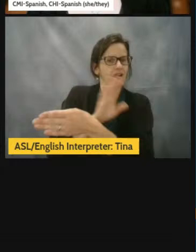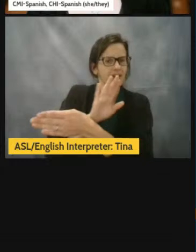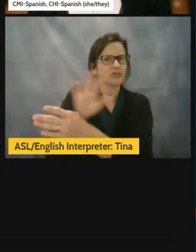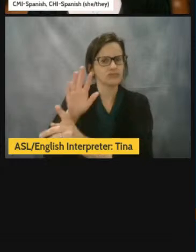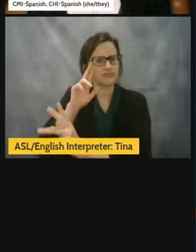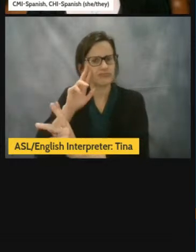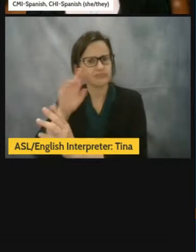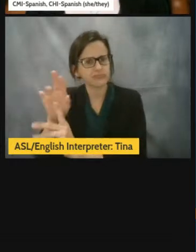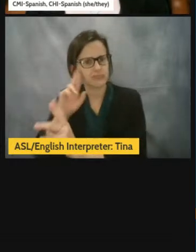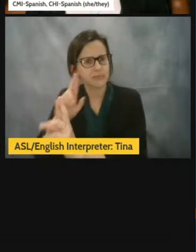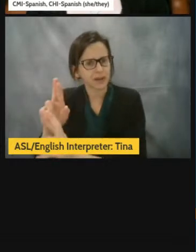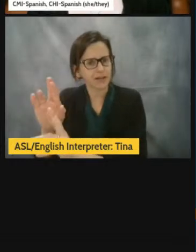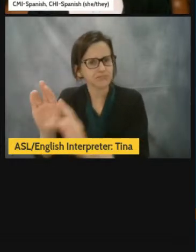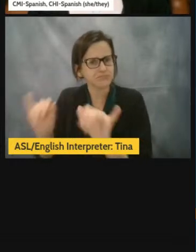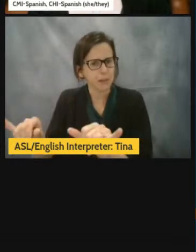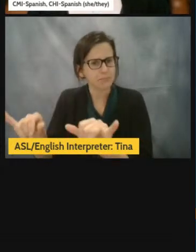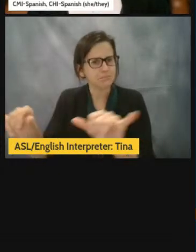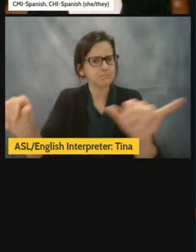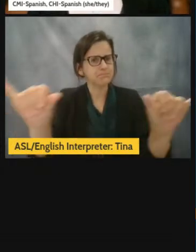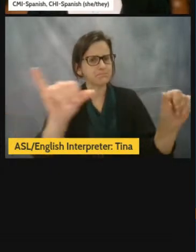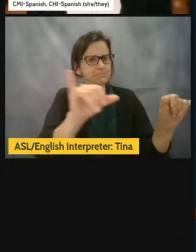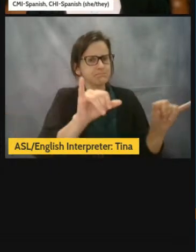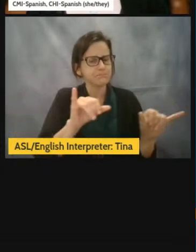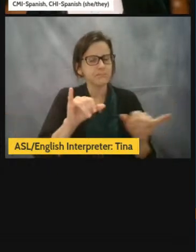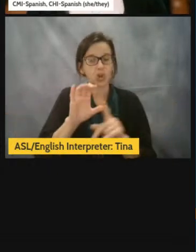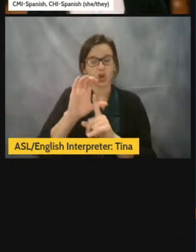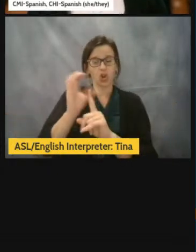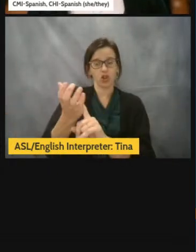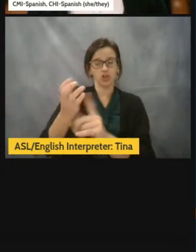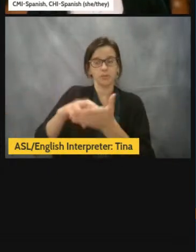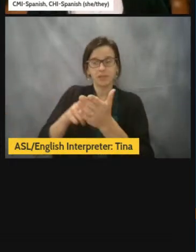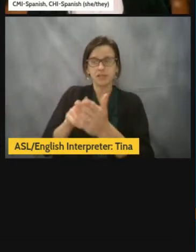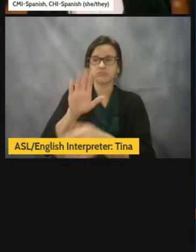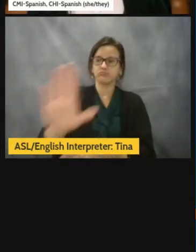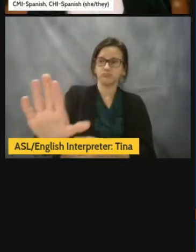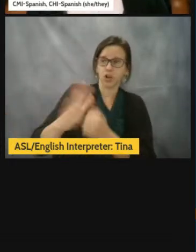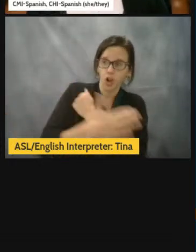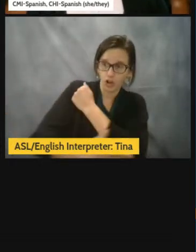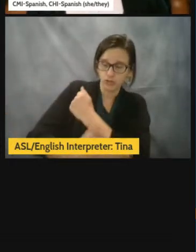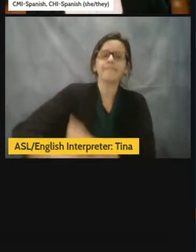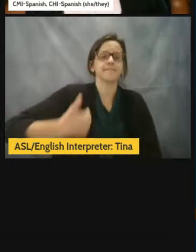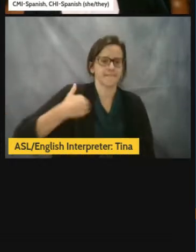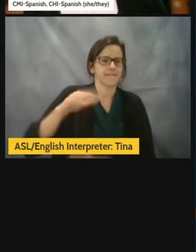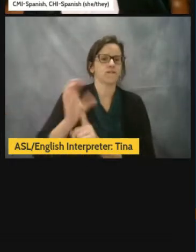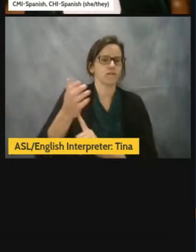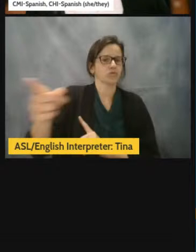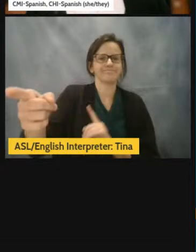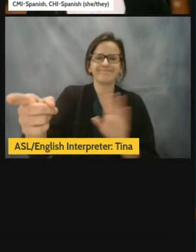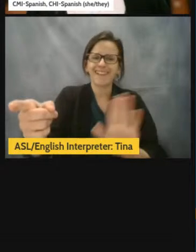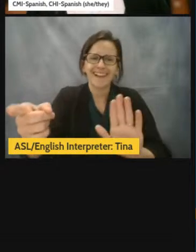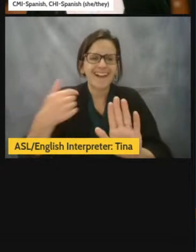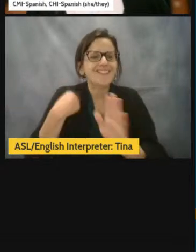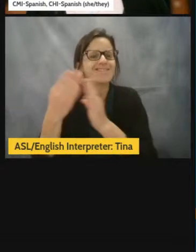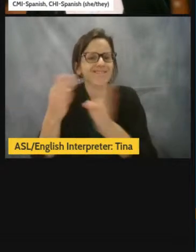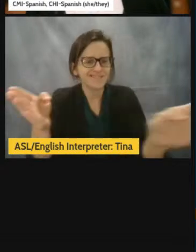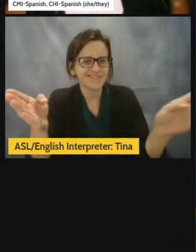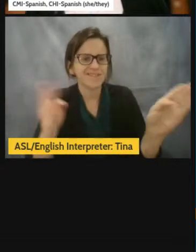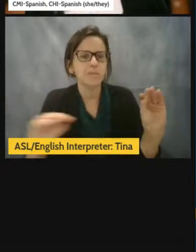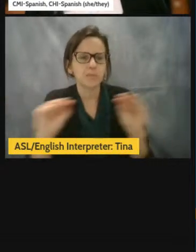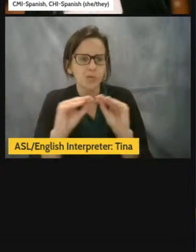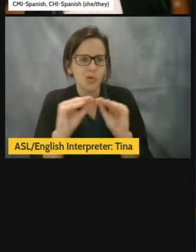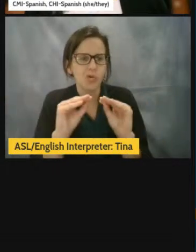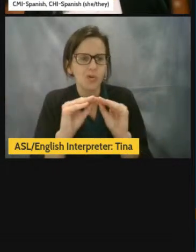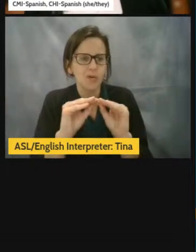Culture is about more than what country someone is from. A lot of people think, okay, I'm going to list off countries in